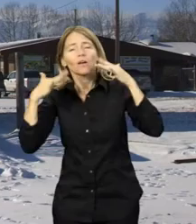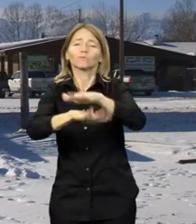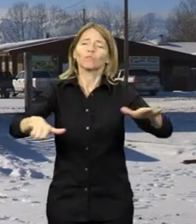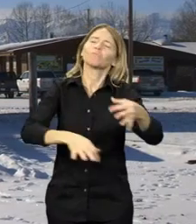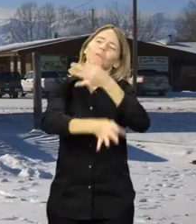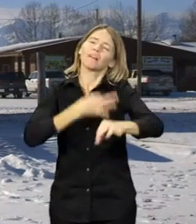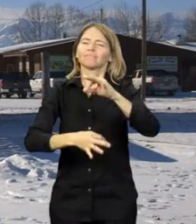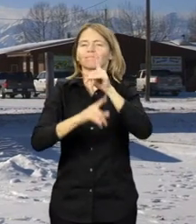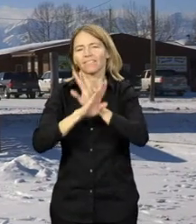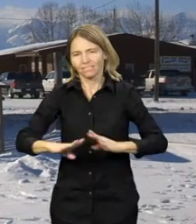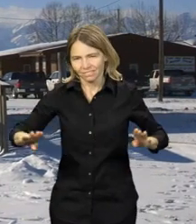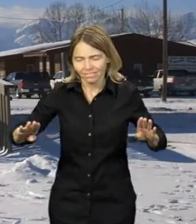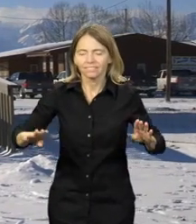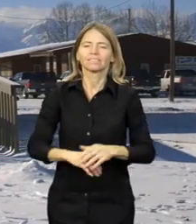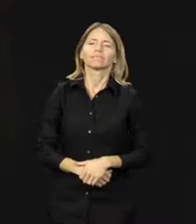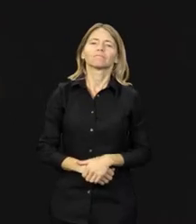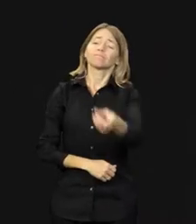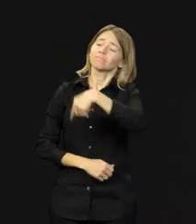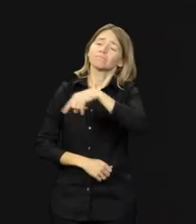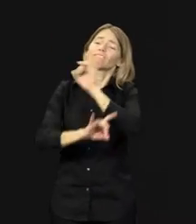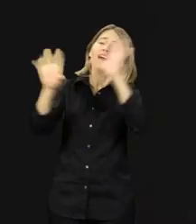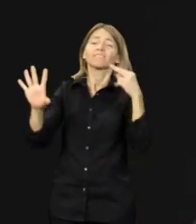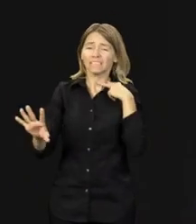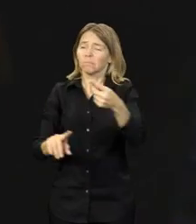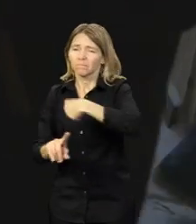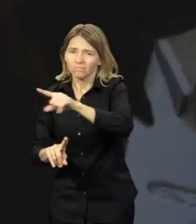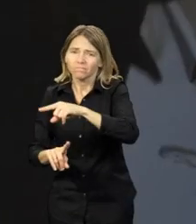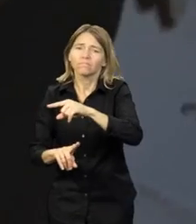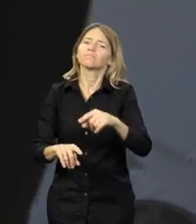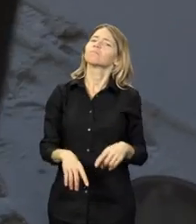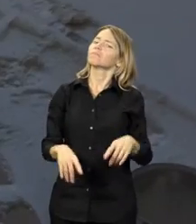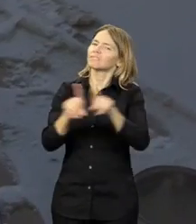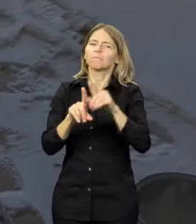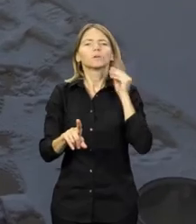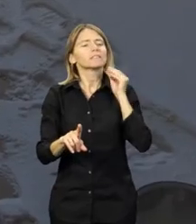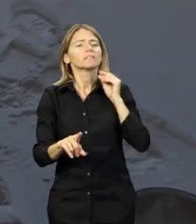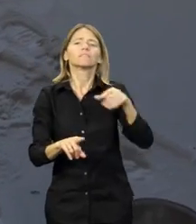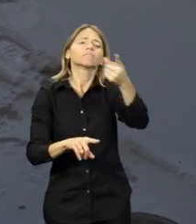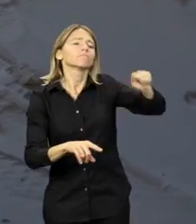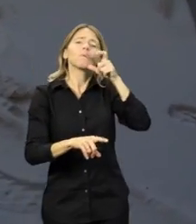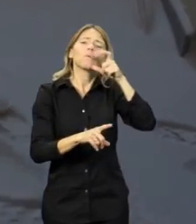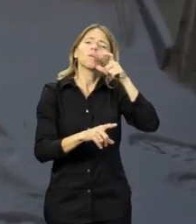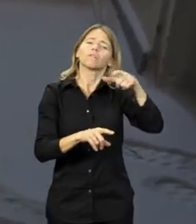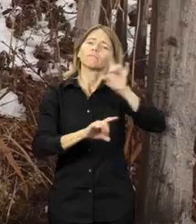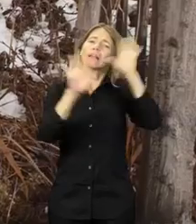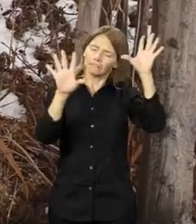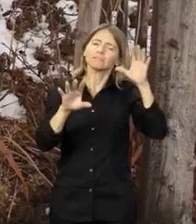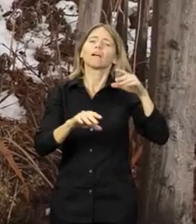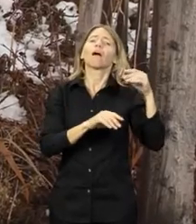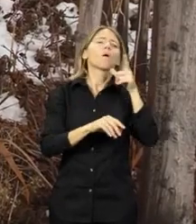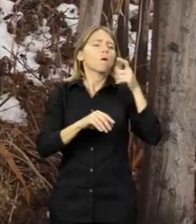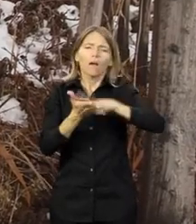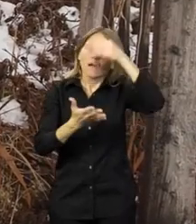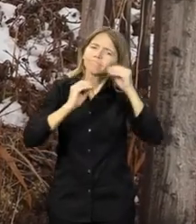laughter. For the victims of violence and the perpetrators of that same violence, some of whom were never taught